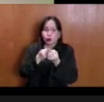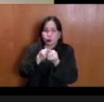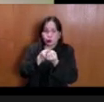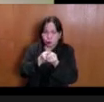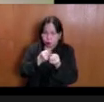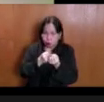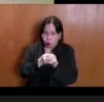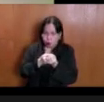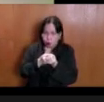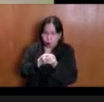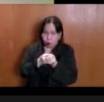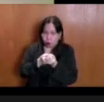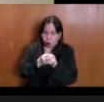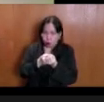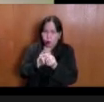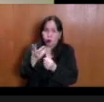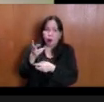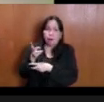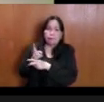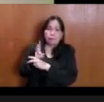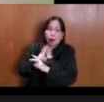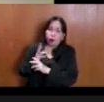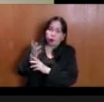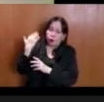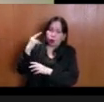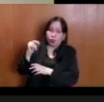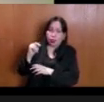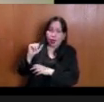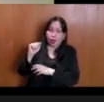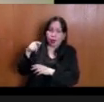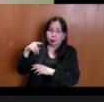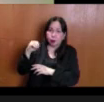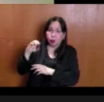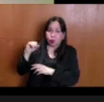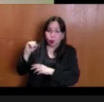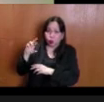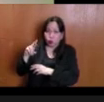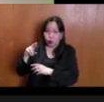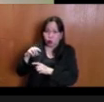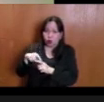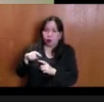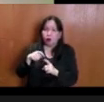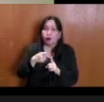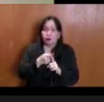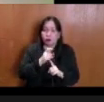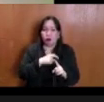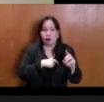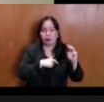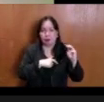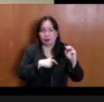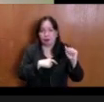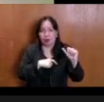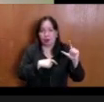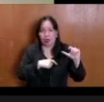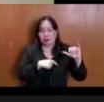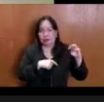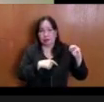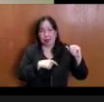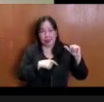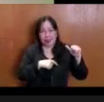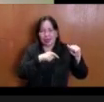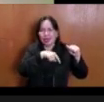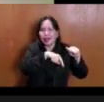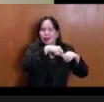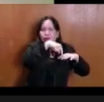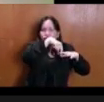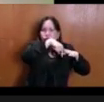of the previous loan of the National Power Corporation be sourced from the Malampaya. So that's why one